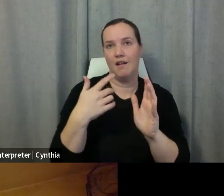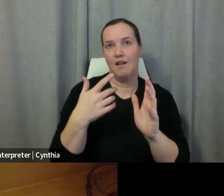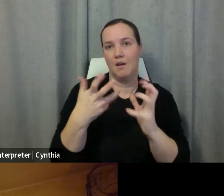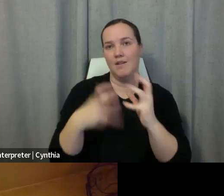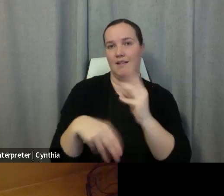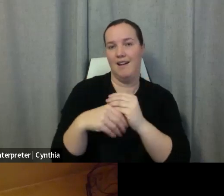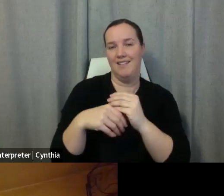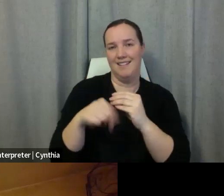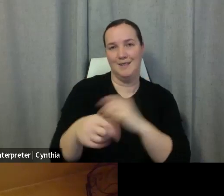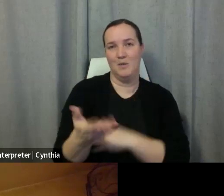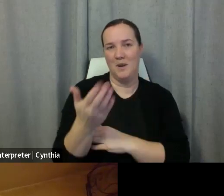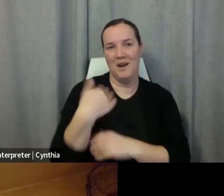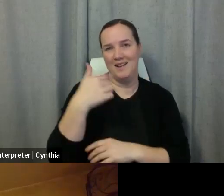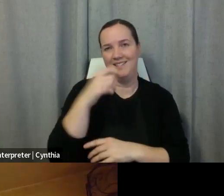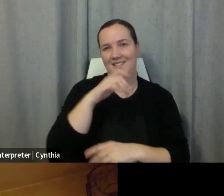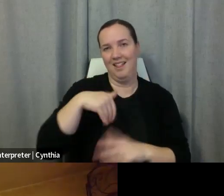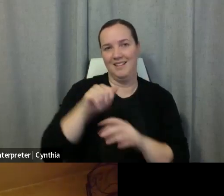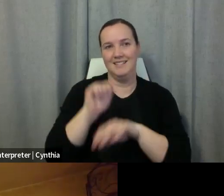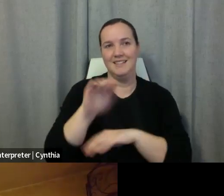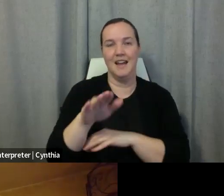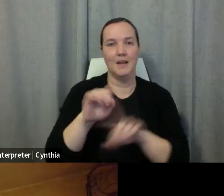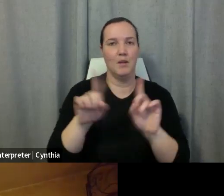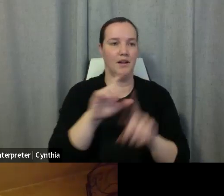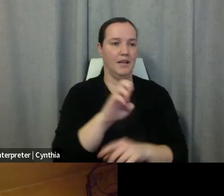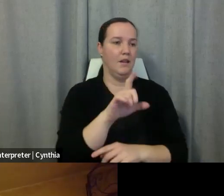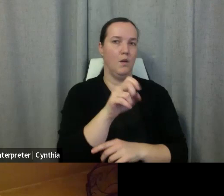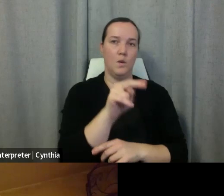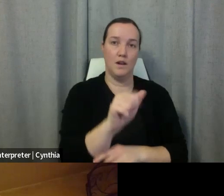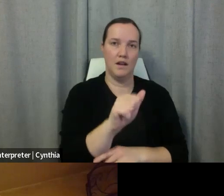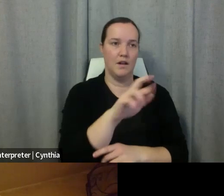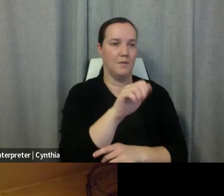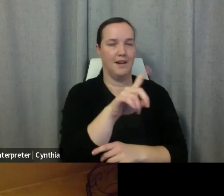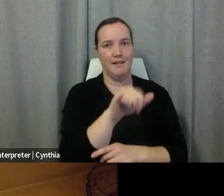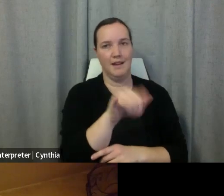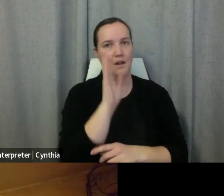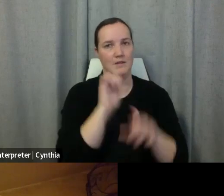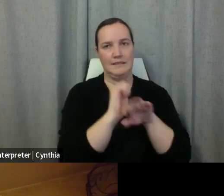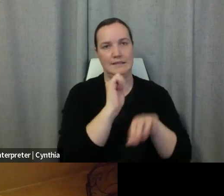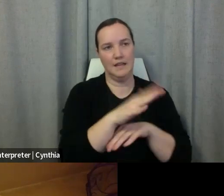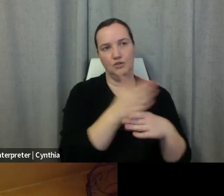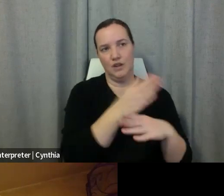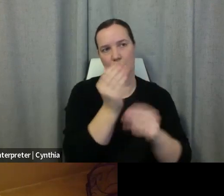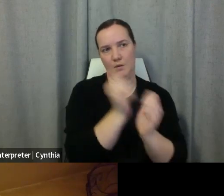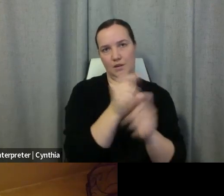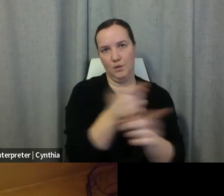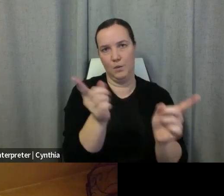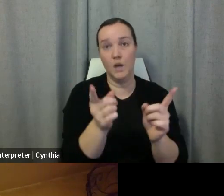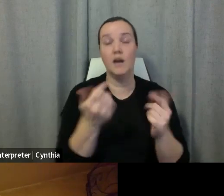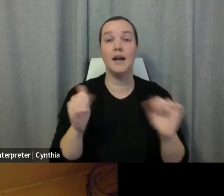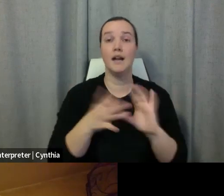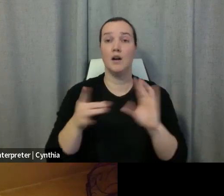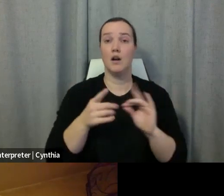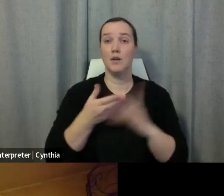these, and I will send these along as well to Ilona and Randy to share with you further. And again, any comments in the chat